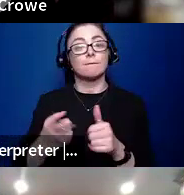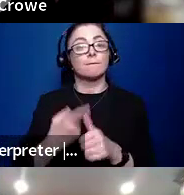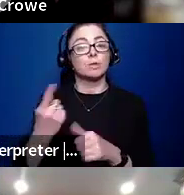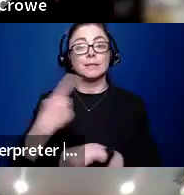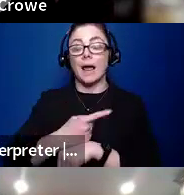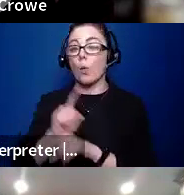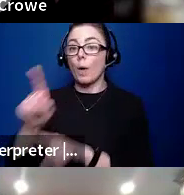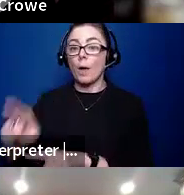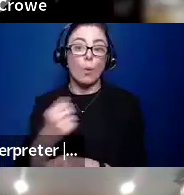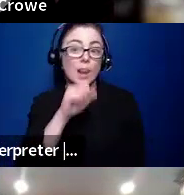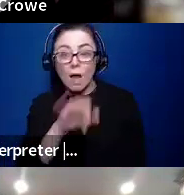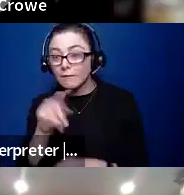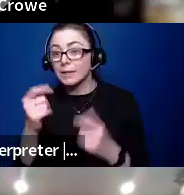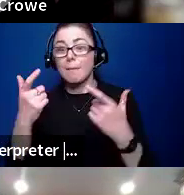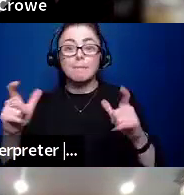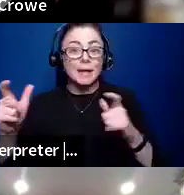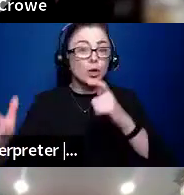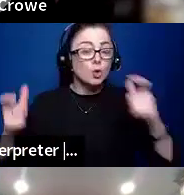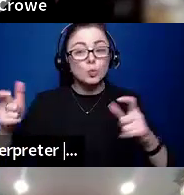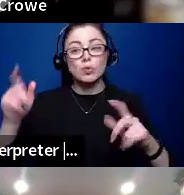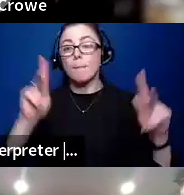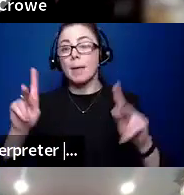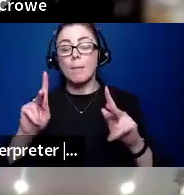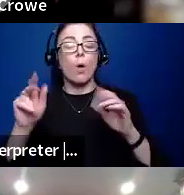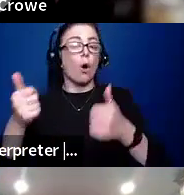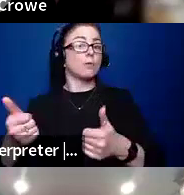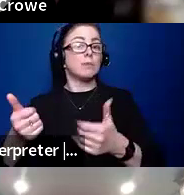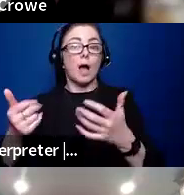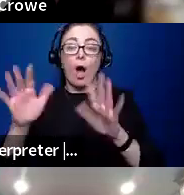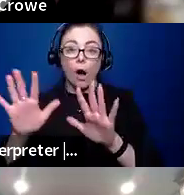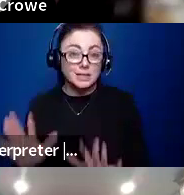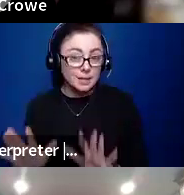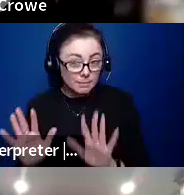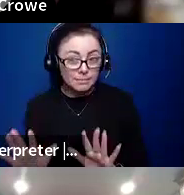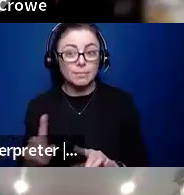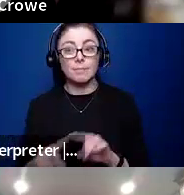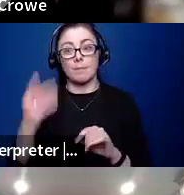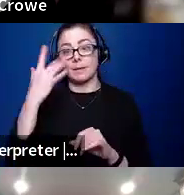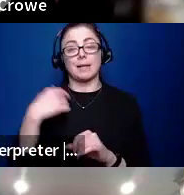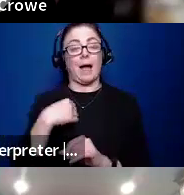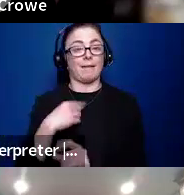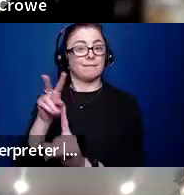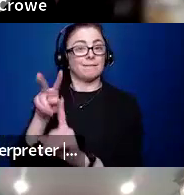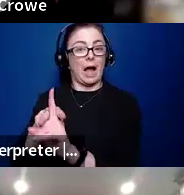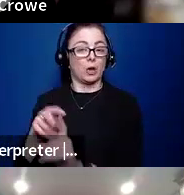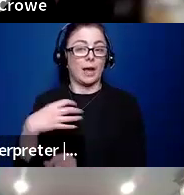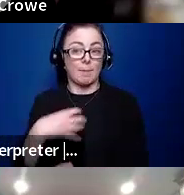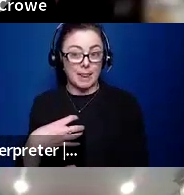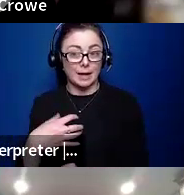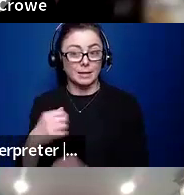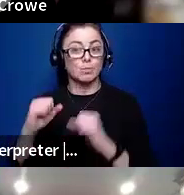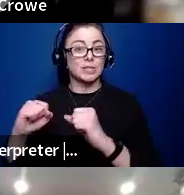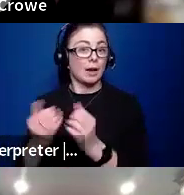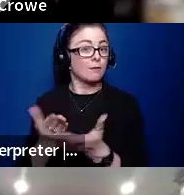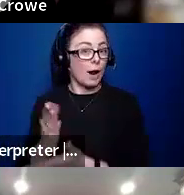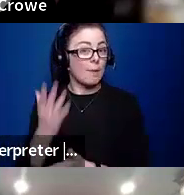It's big, it's huge. These people are awesome. But because I filed a complaint, a state complaint, which is a protected right,